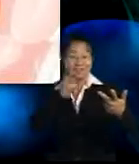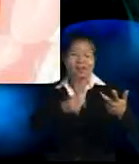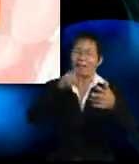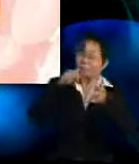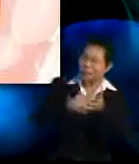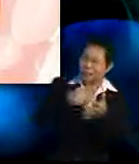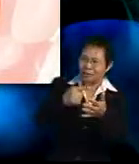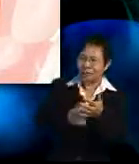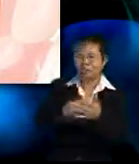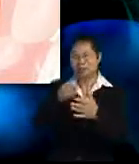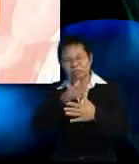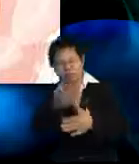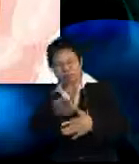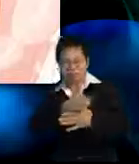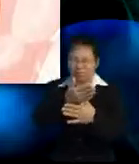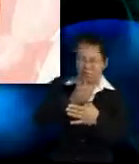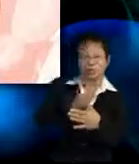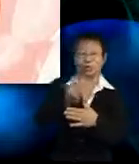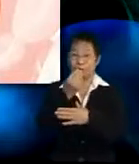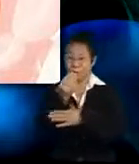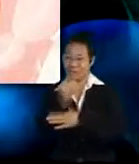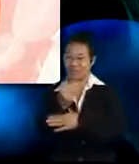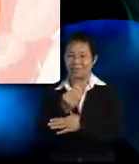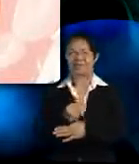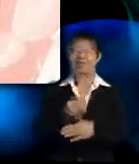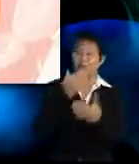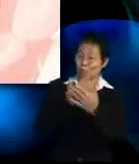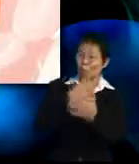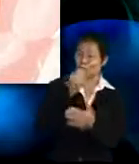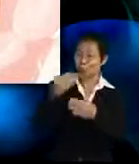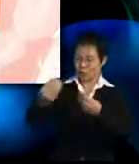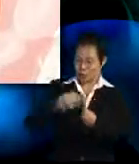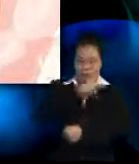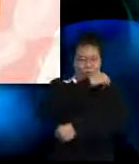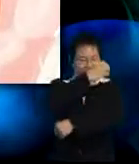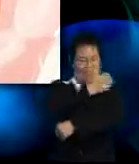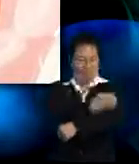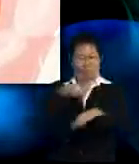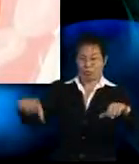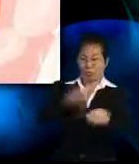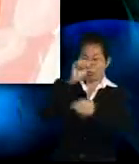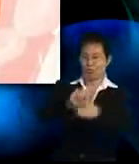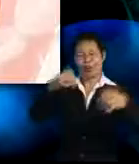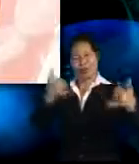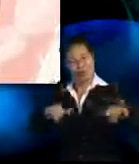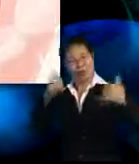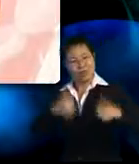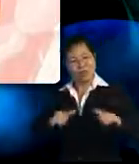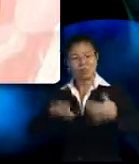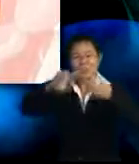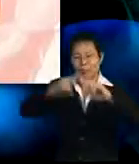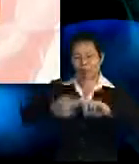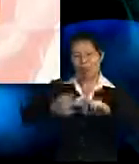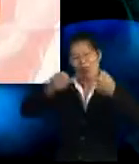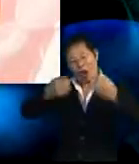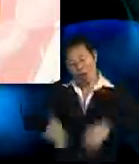and sometimes in between meals. Good food gives us the energy to do work, to play, to replace